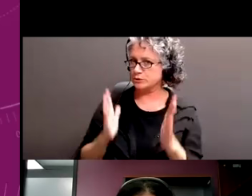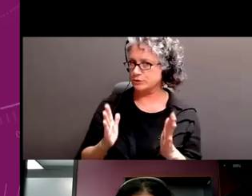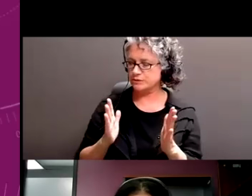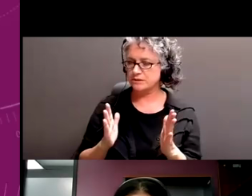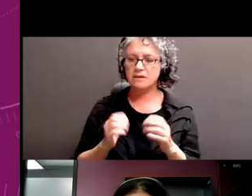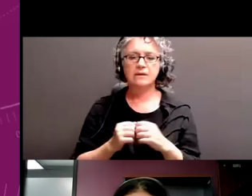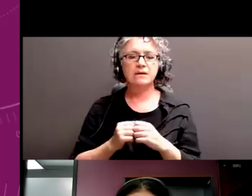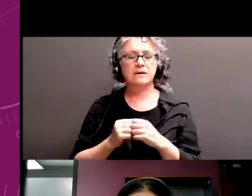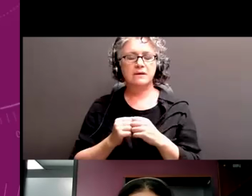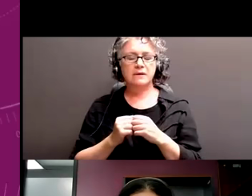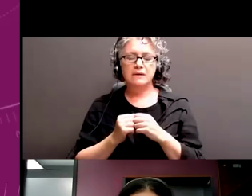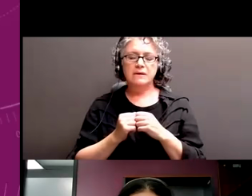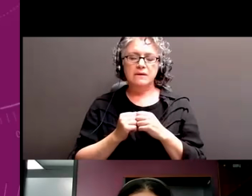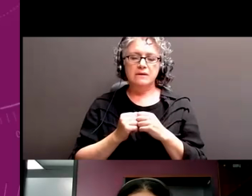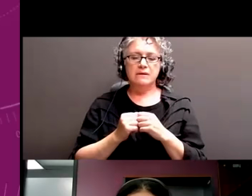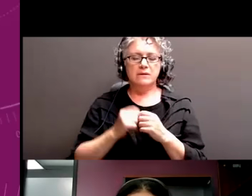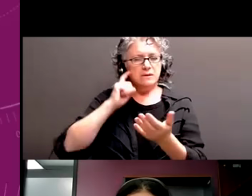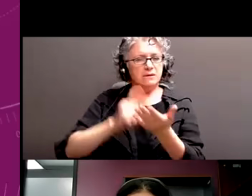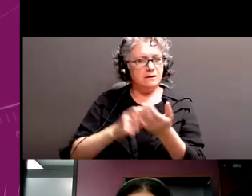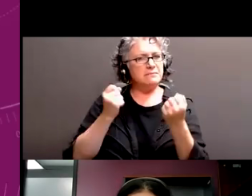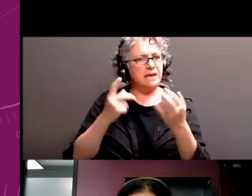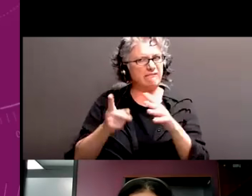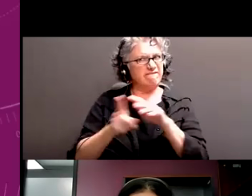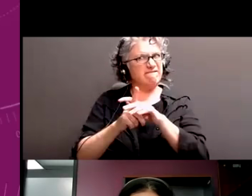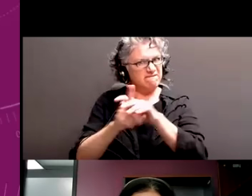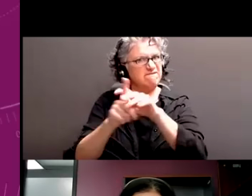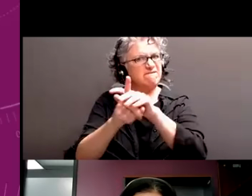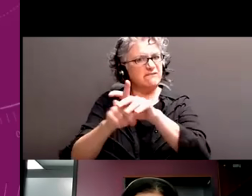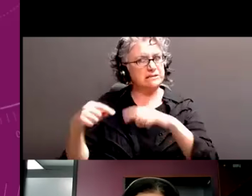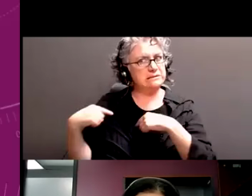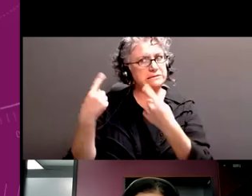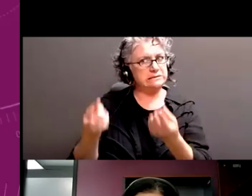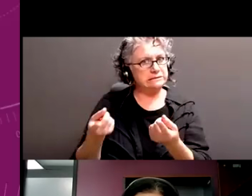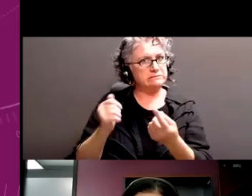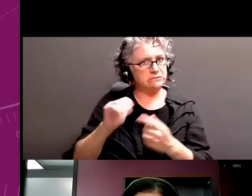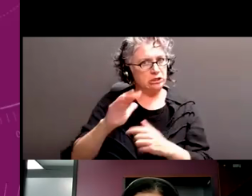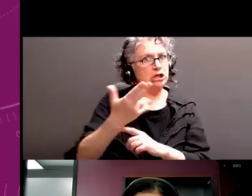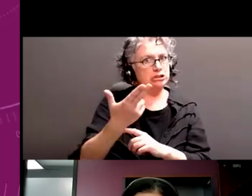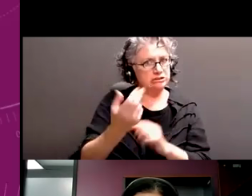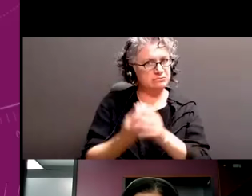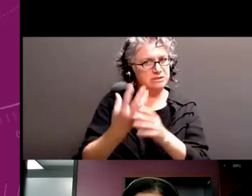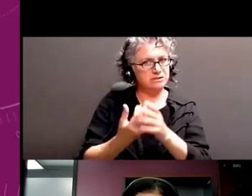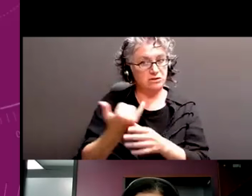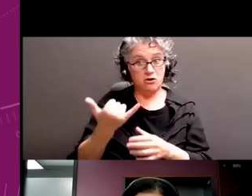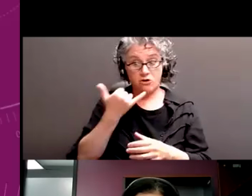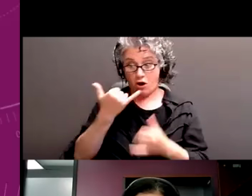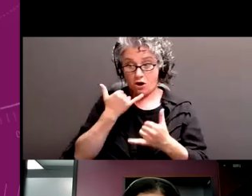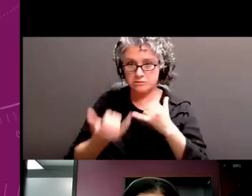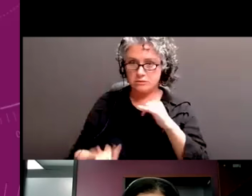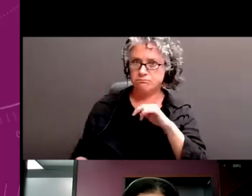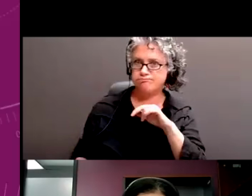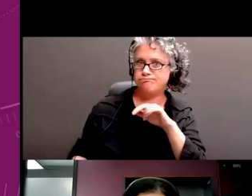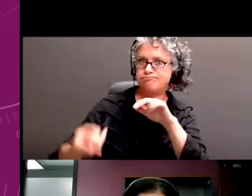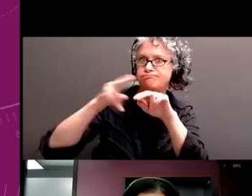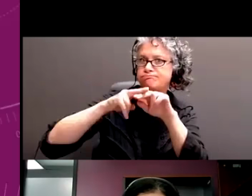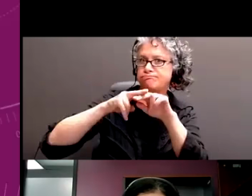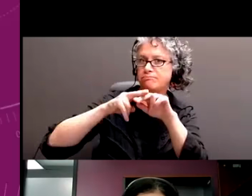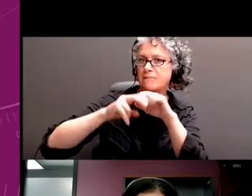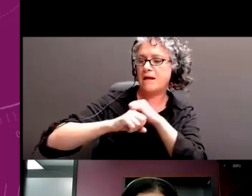since COVID-19 has started. So at the start of COVID-19, our call volume increased, but the length of